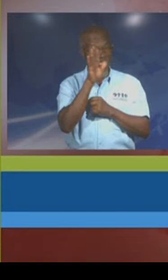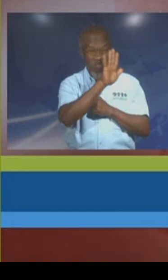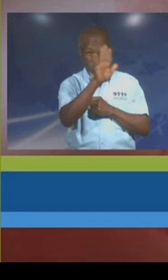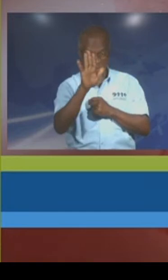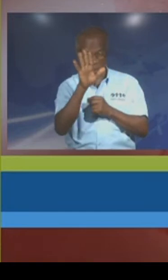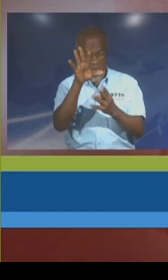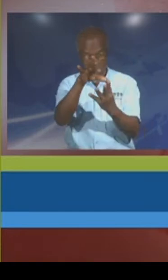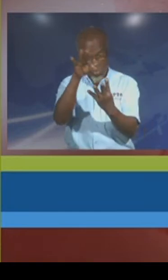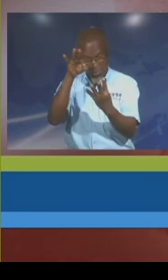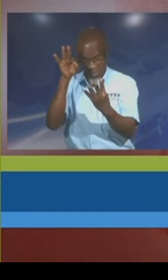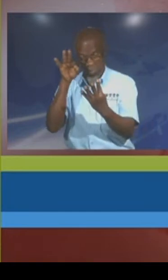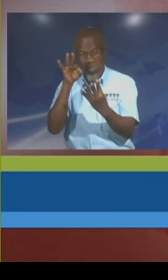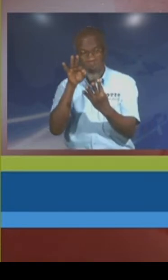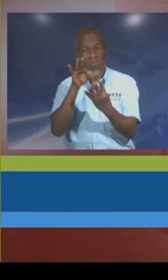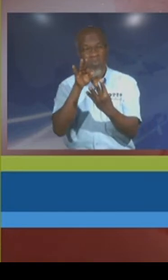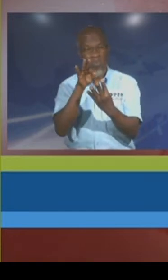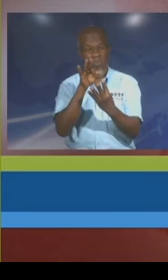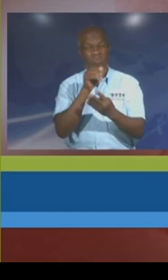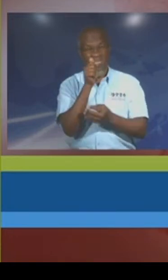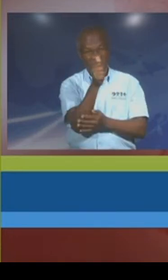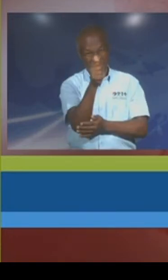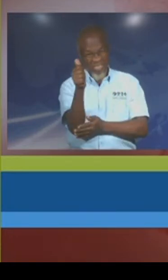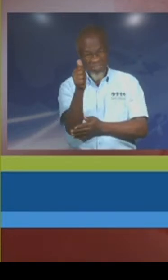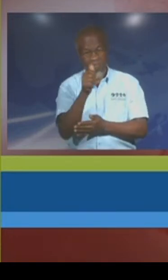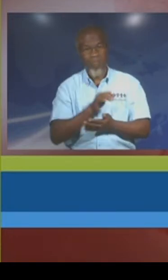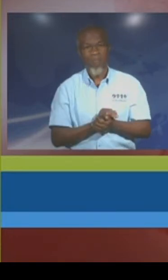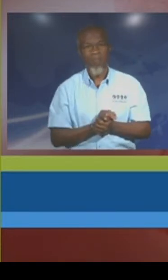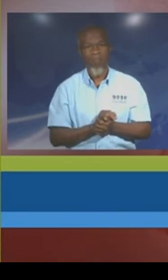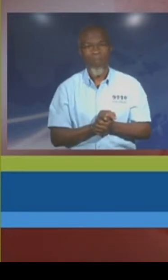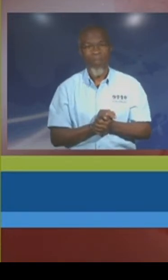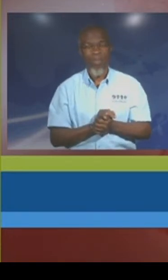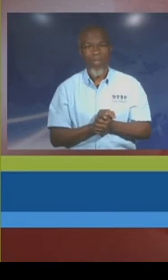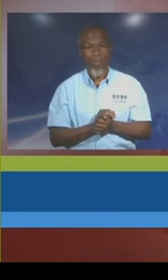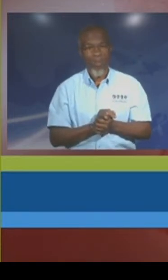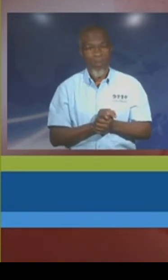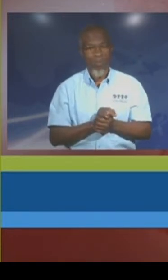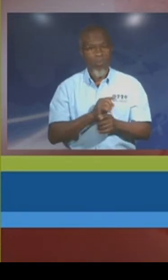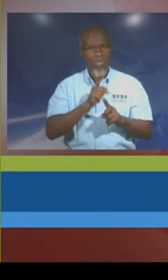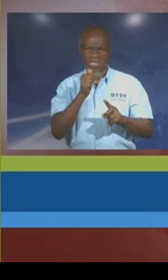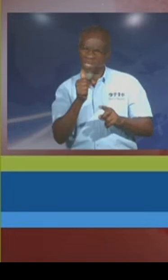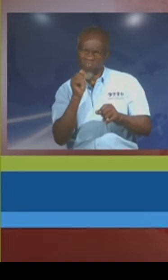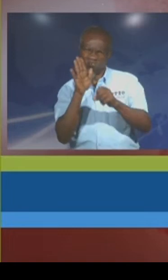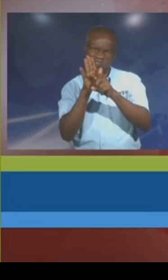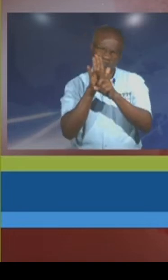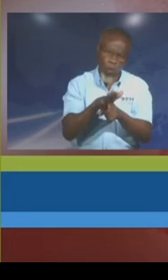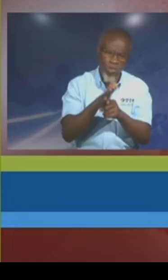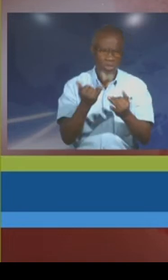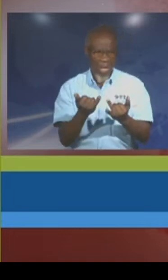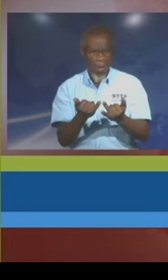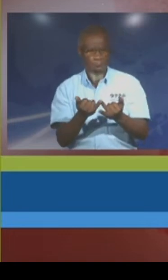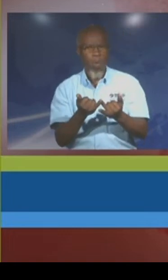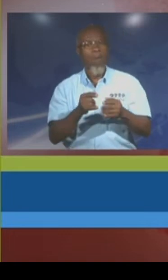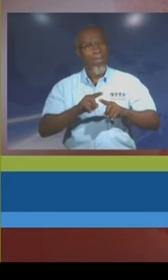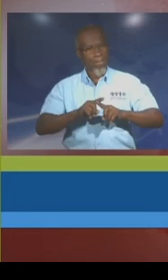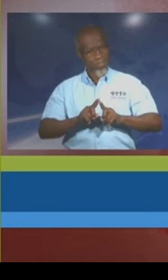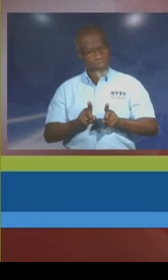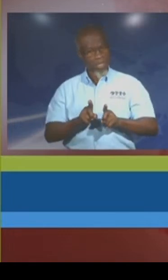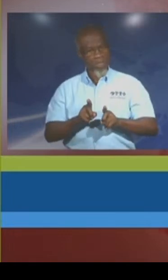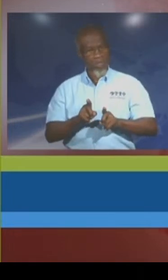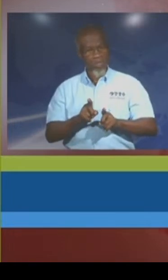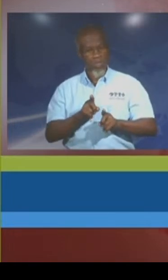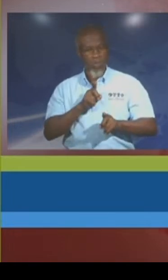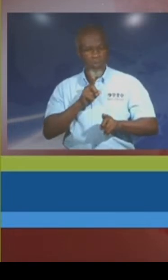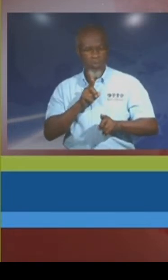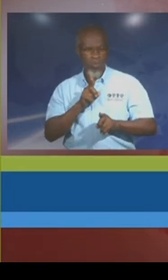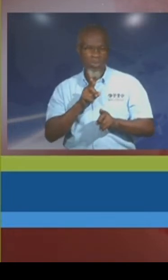is indeed a personal decision. And although there will no longer be the force of law in most situations, it is certainly remaining